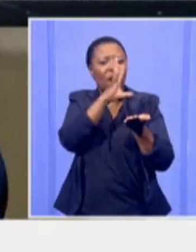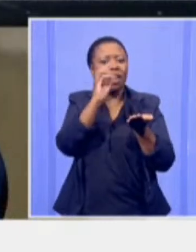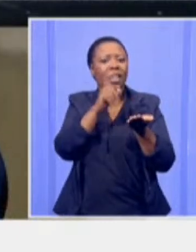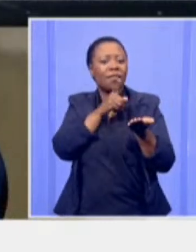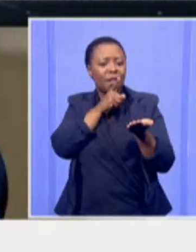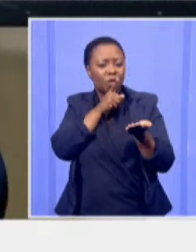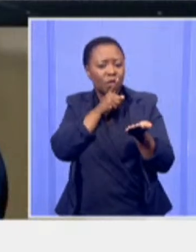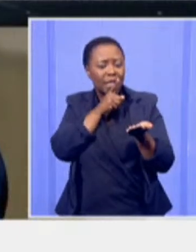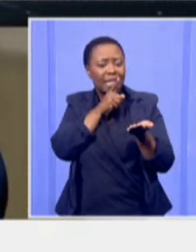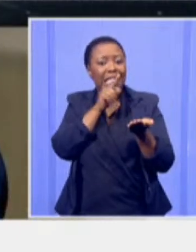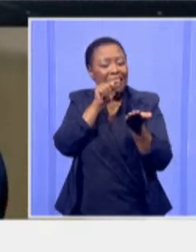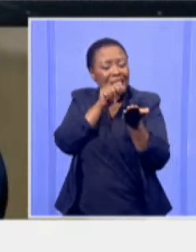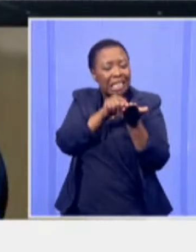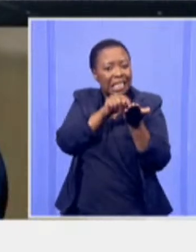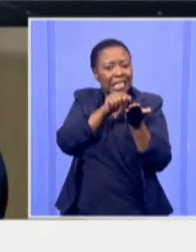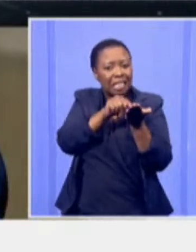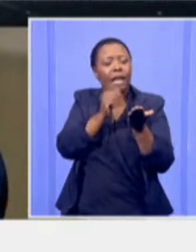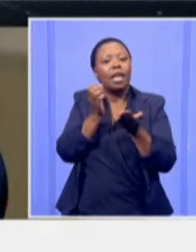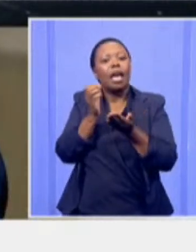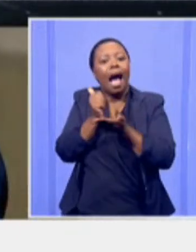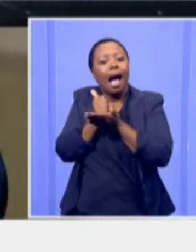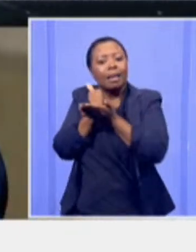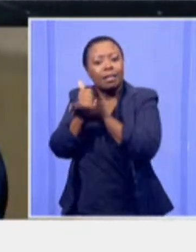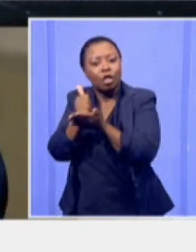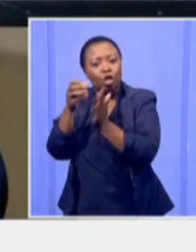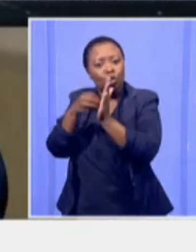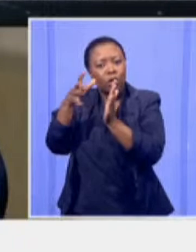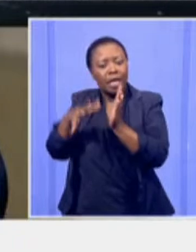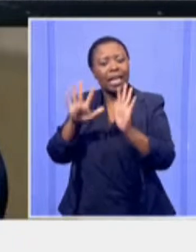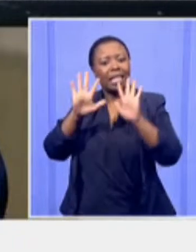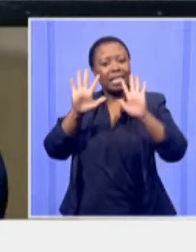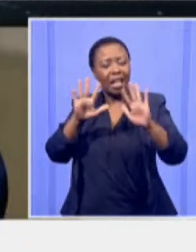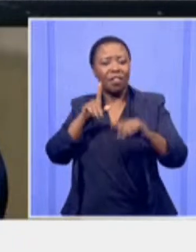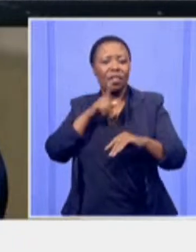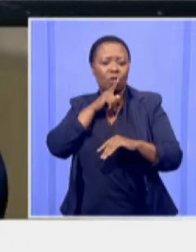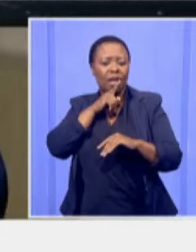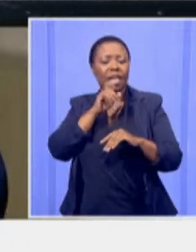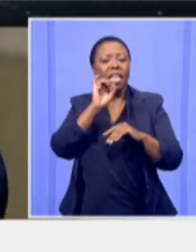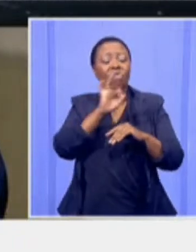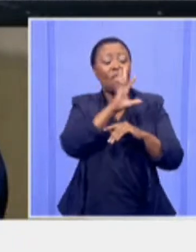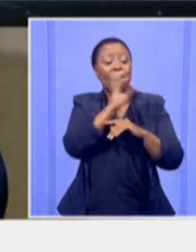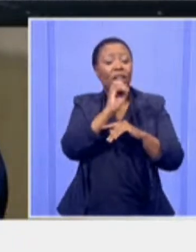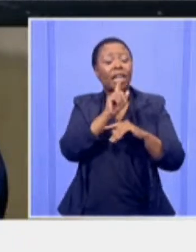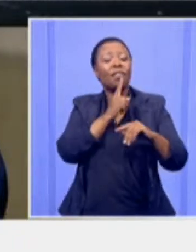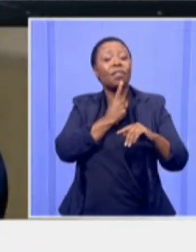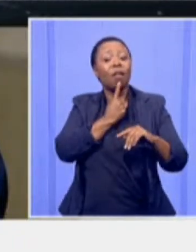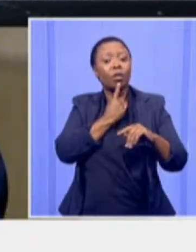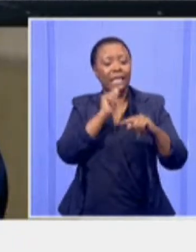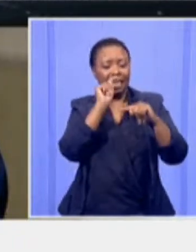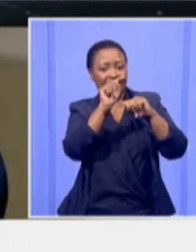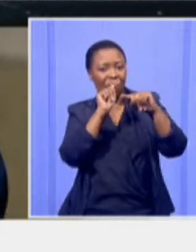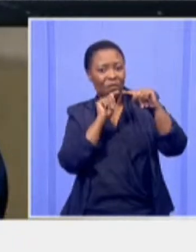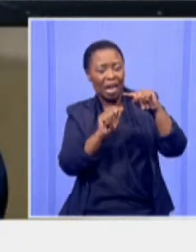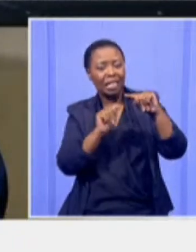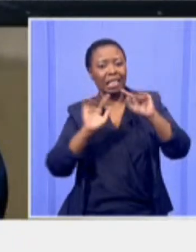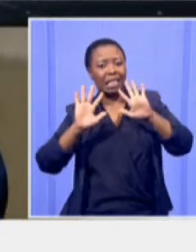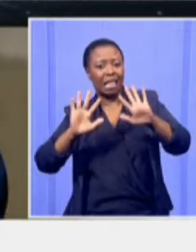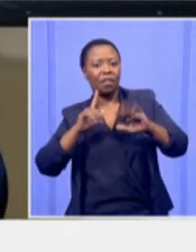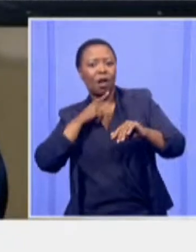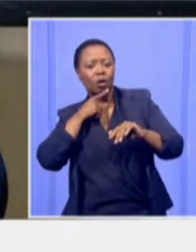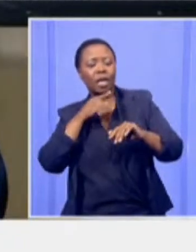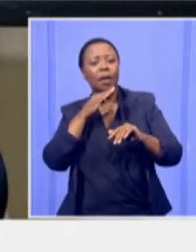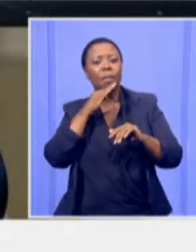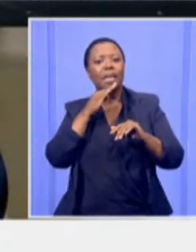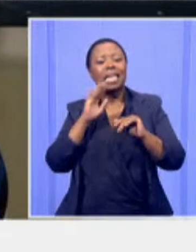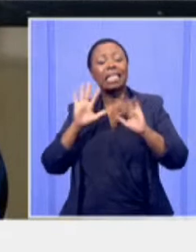assists those students with the 10K. So if you divide 500,000 with 10,000, it's only 50 students who